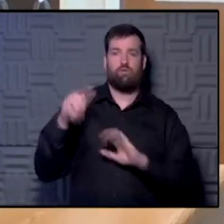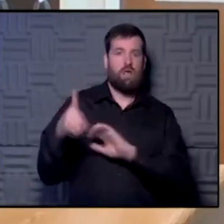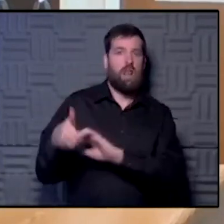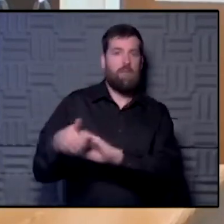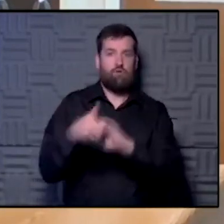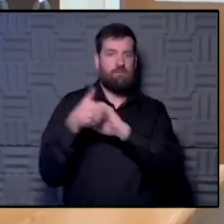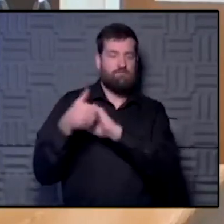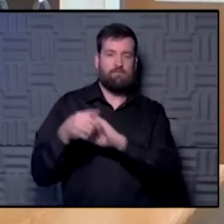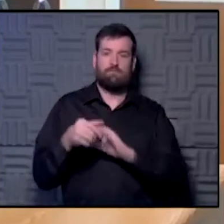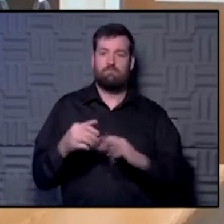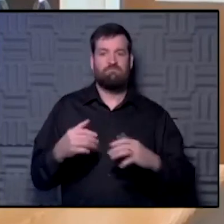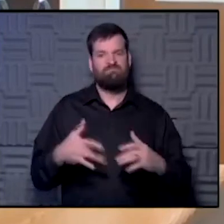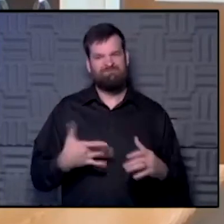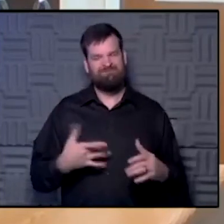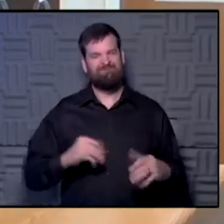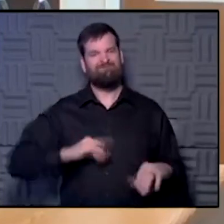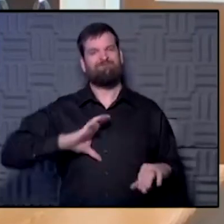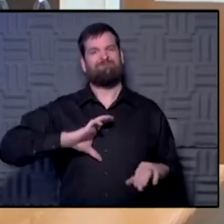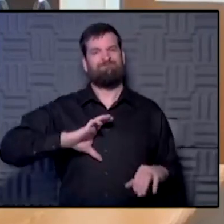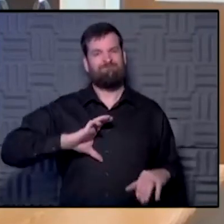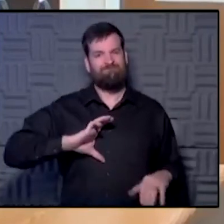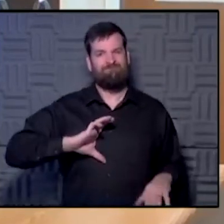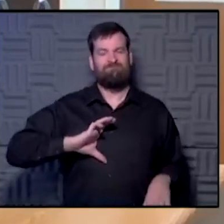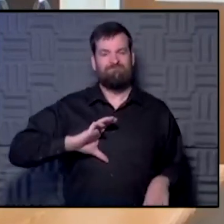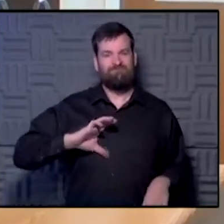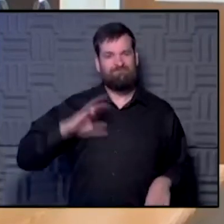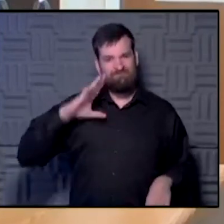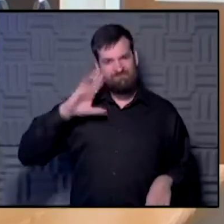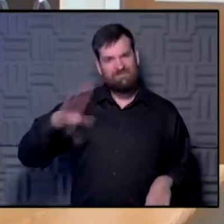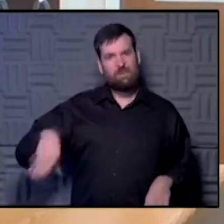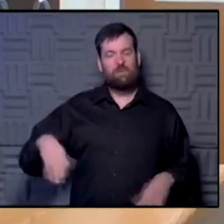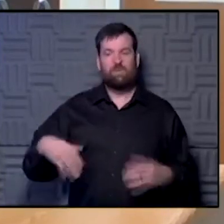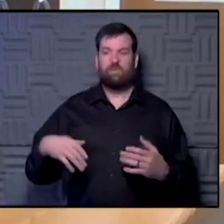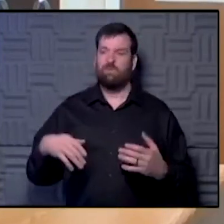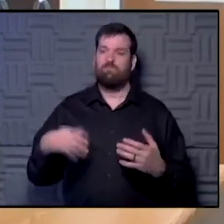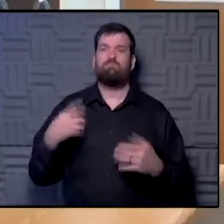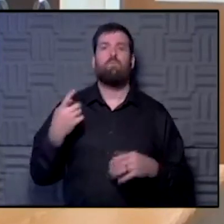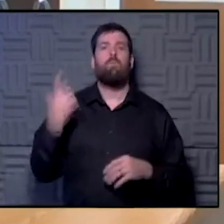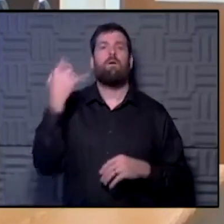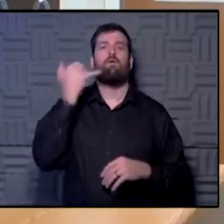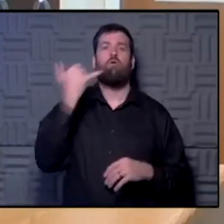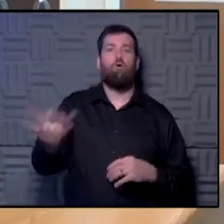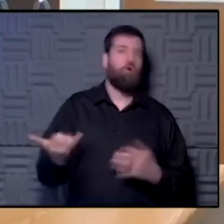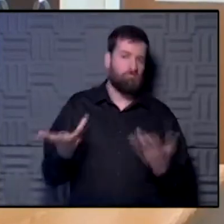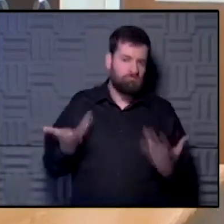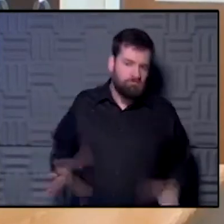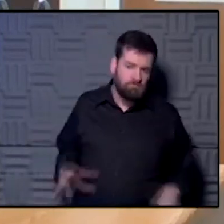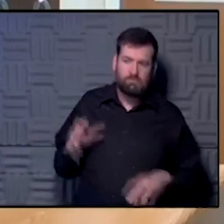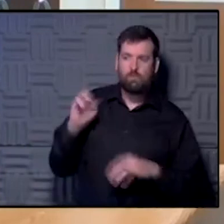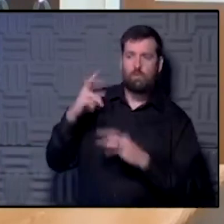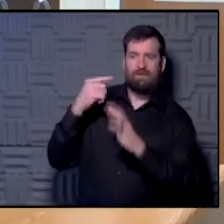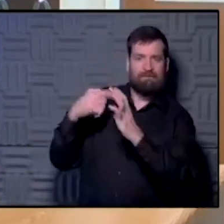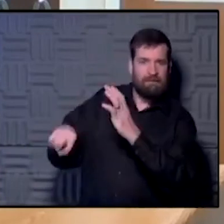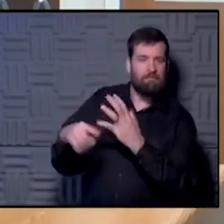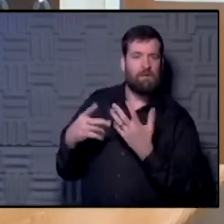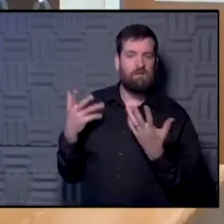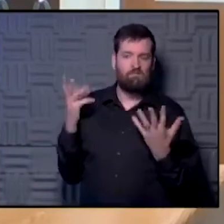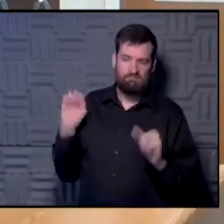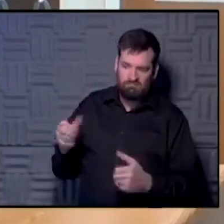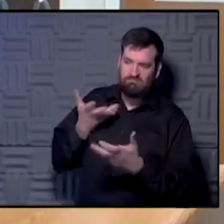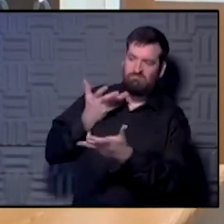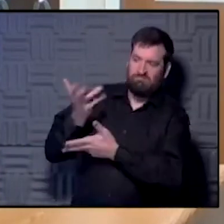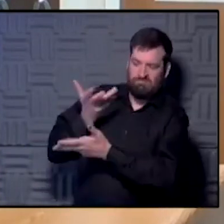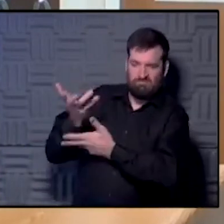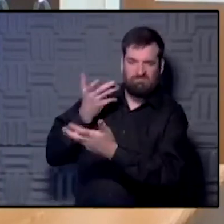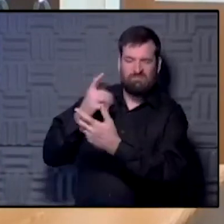was so reassuring to know that, they're just a phone call away or an email away, and you get